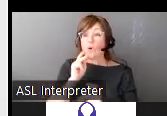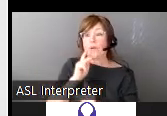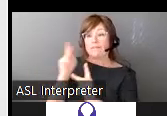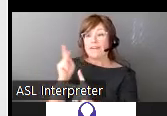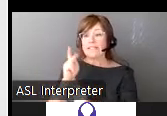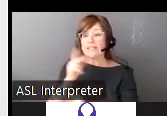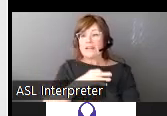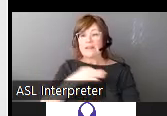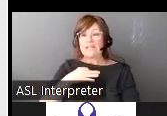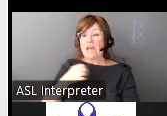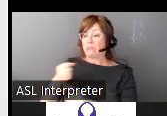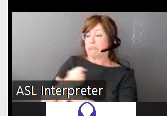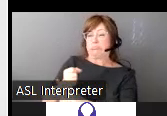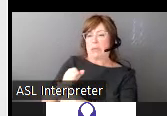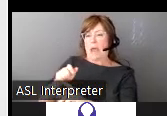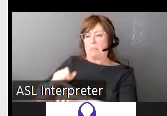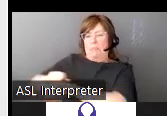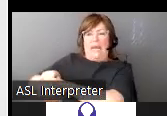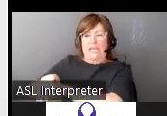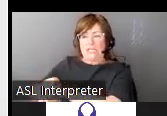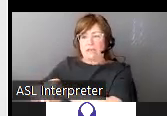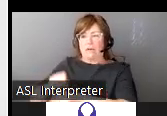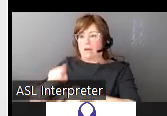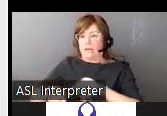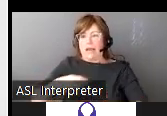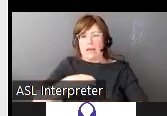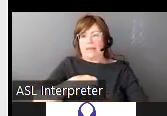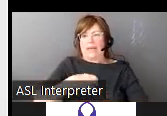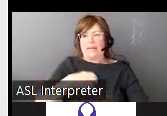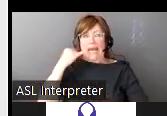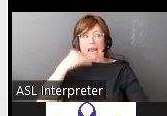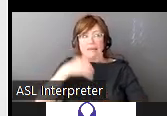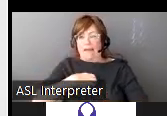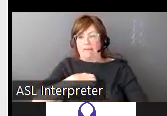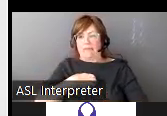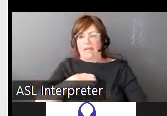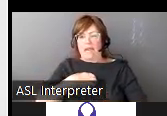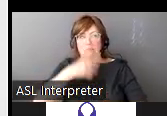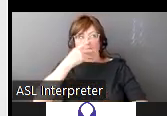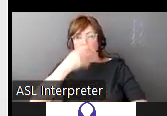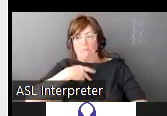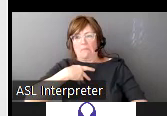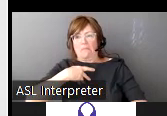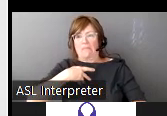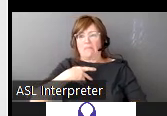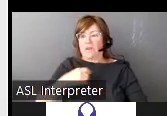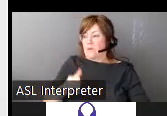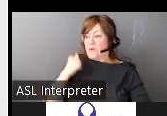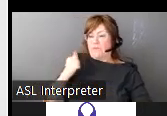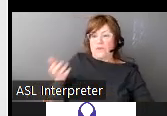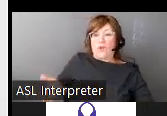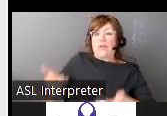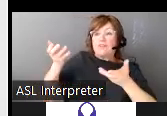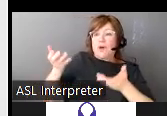workers hit you or pinch you, you cannot complain. If you complain, they will keep ignoring you, like refusing to lift you up from your